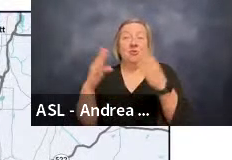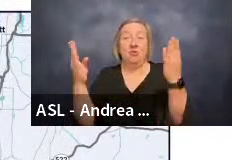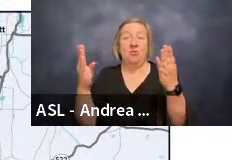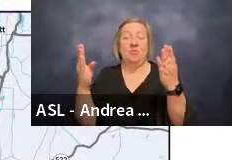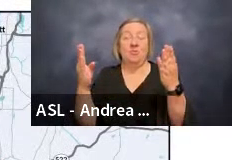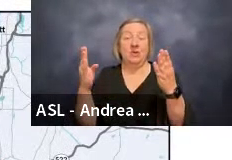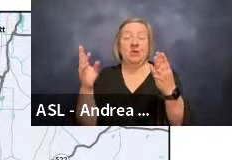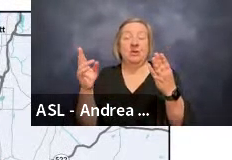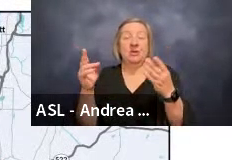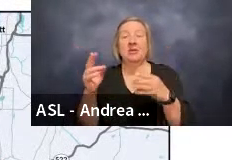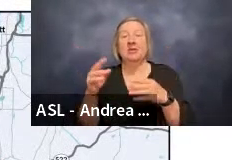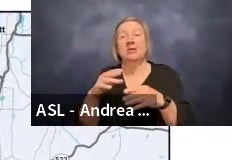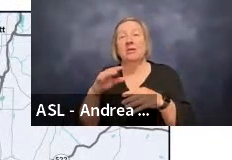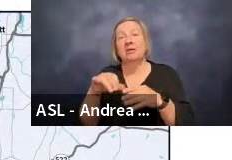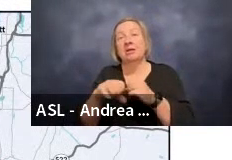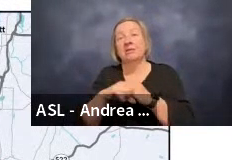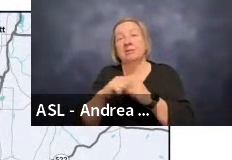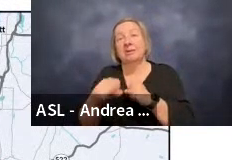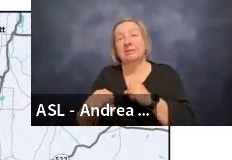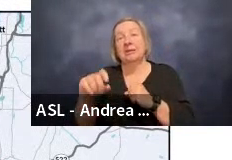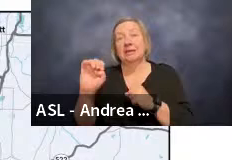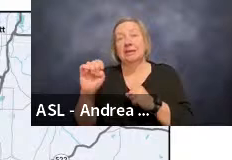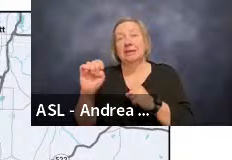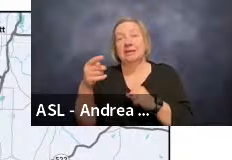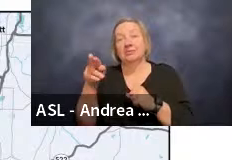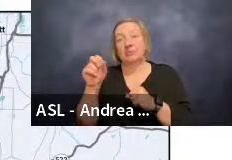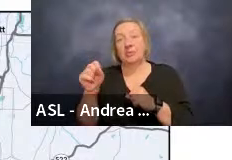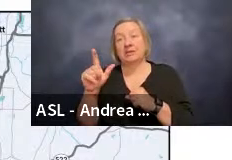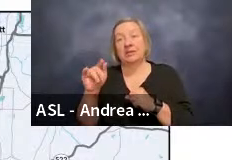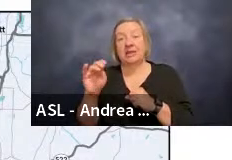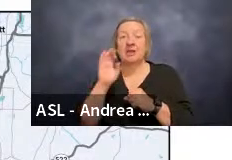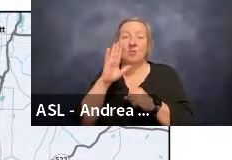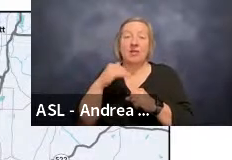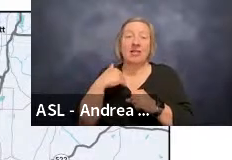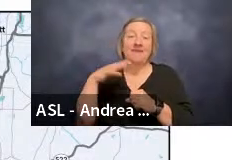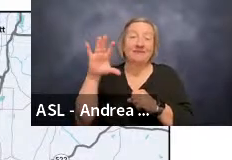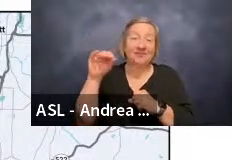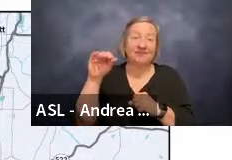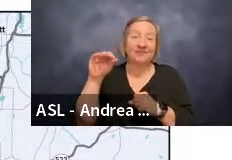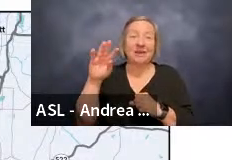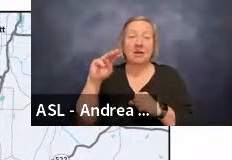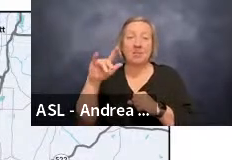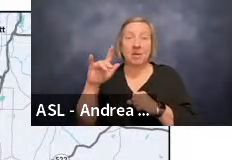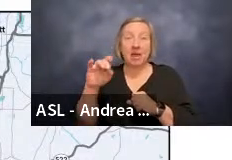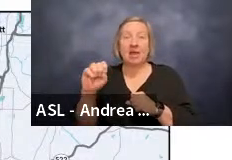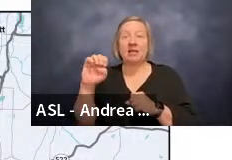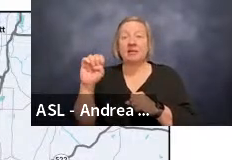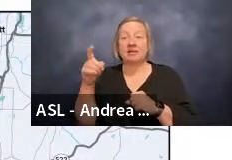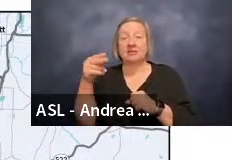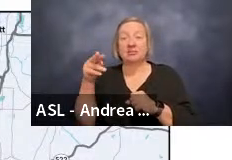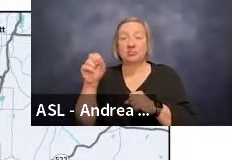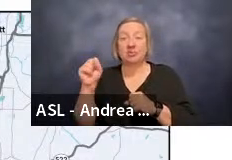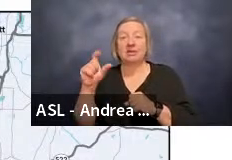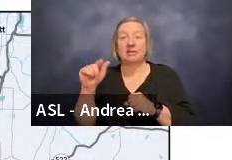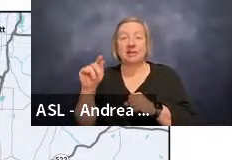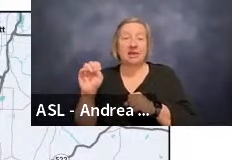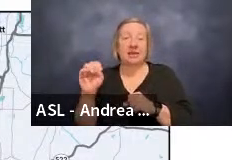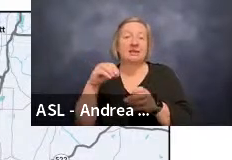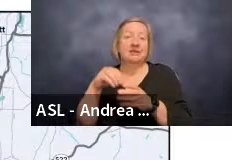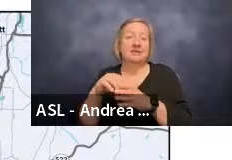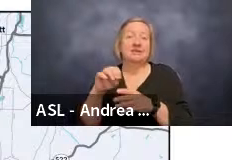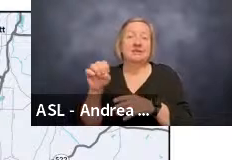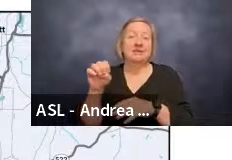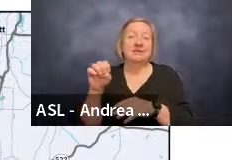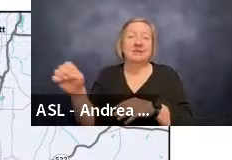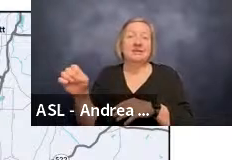an extension of an express lane. We're going to have a 50-mile express lane system along the east side of the Puget Sound. And